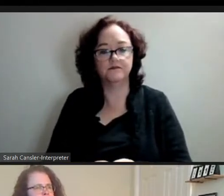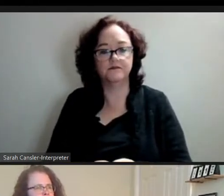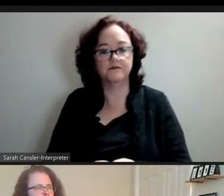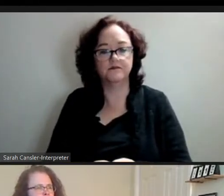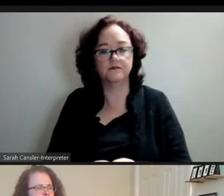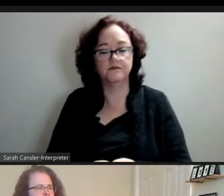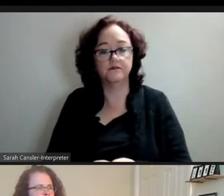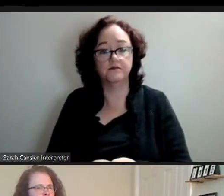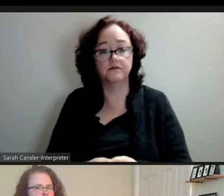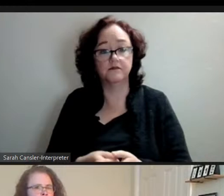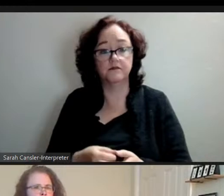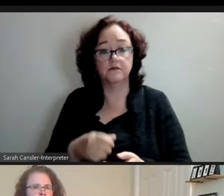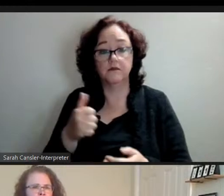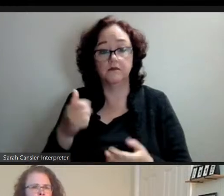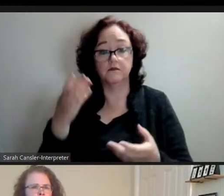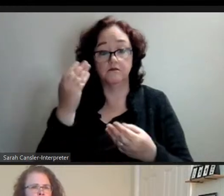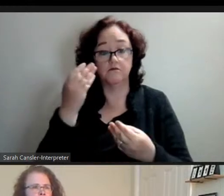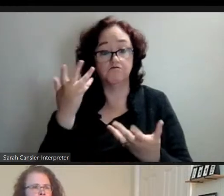Anyone else?